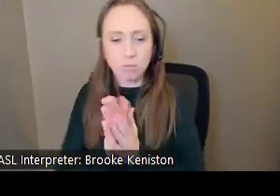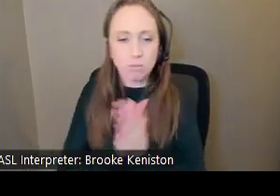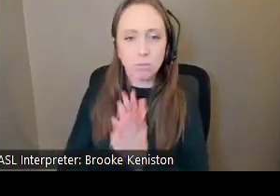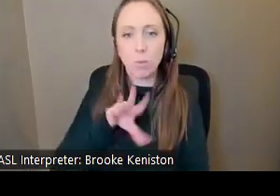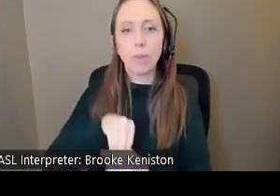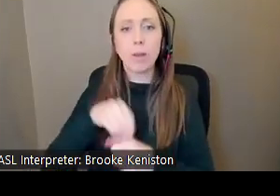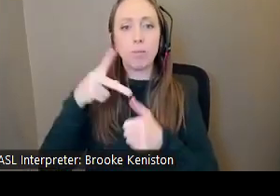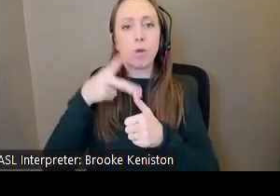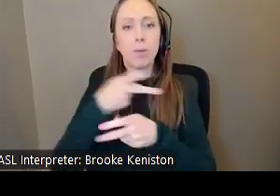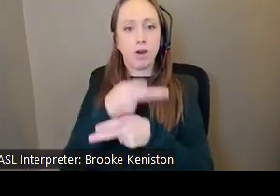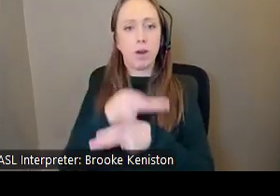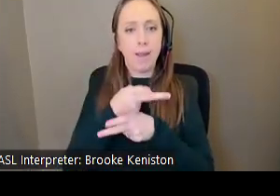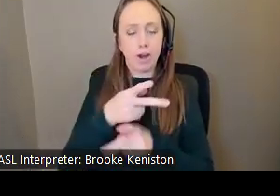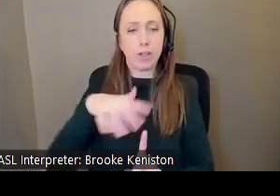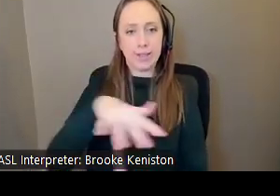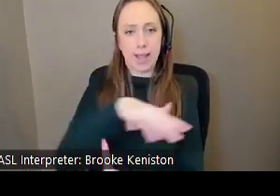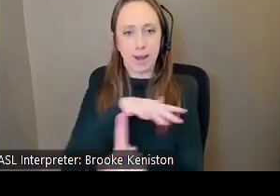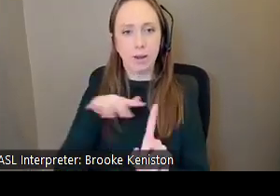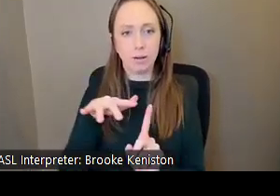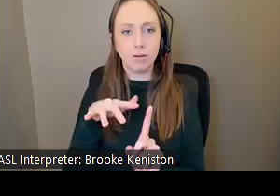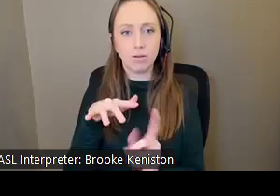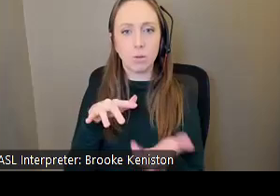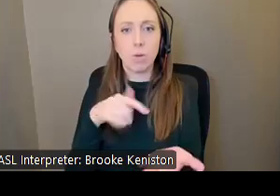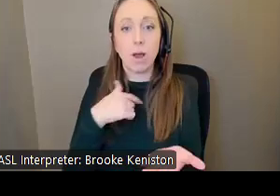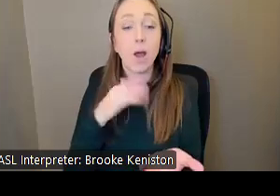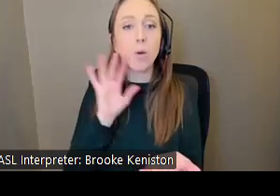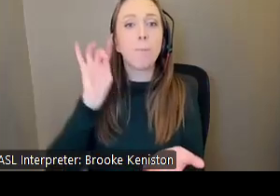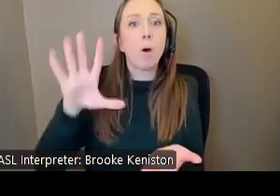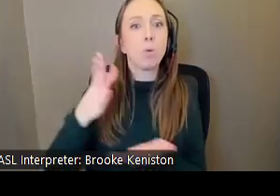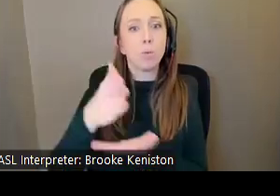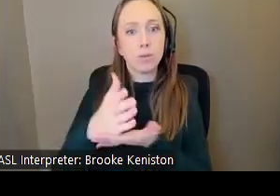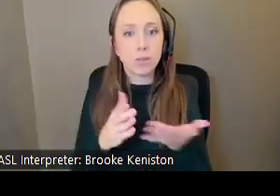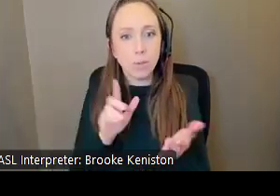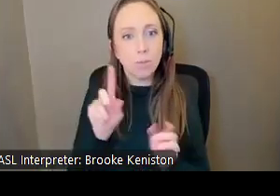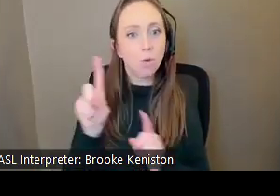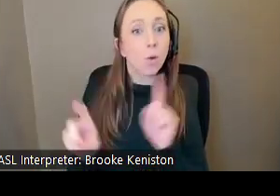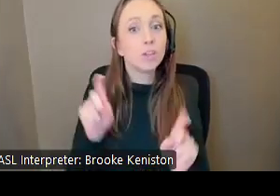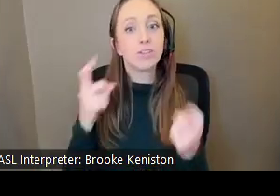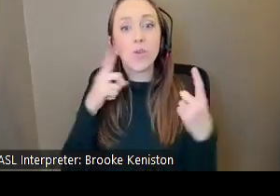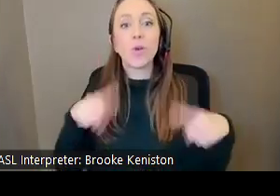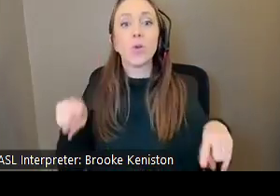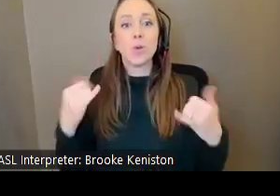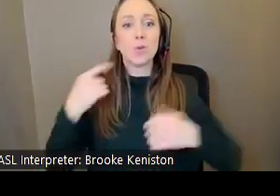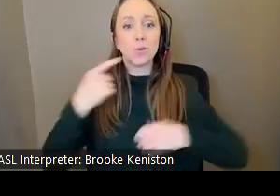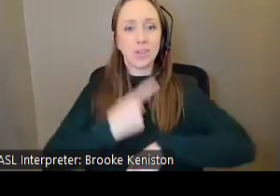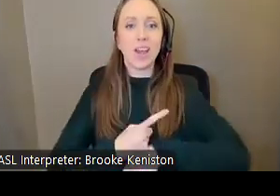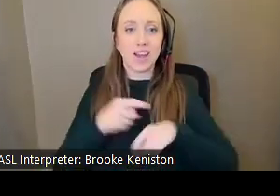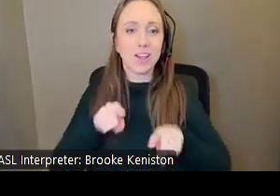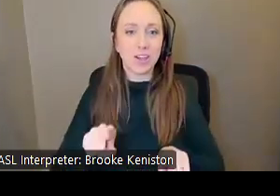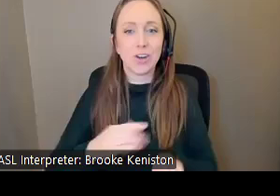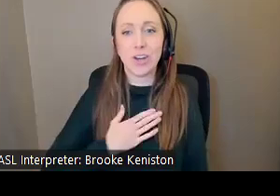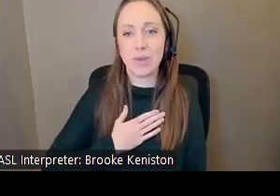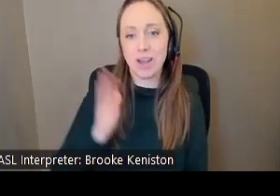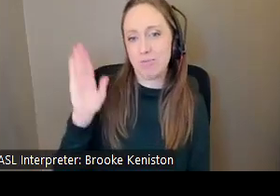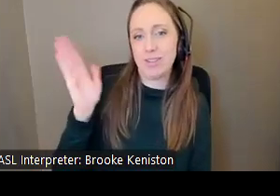that process about some of the questions I want to pose for you today as we go through the talk. And so the